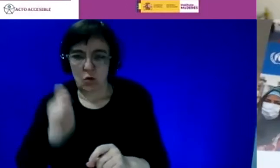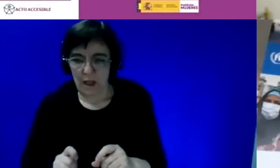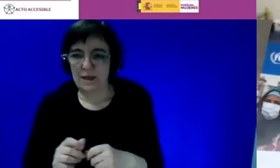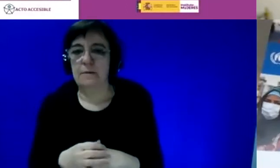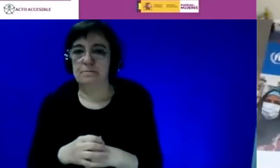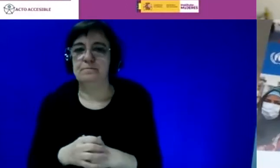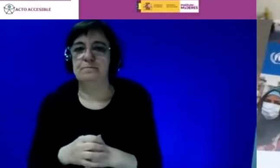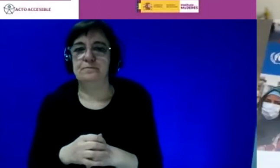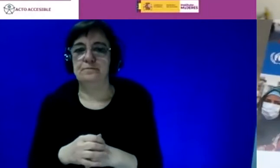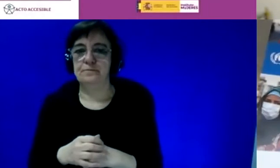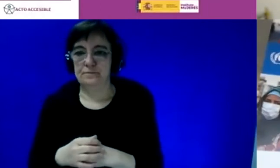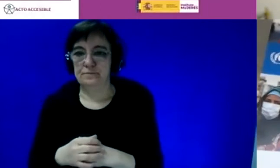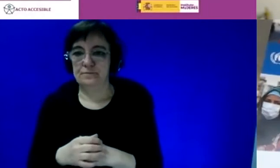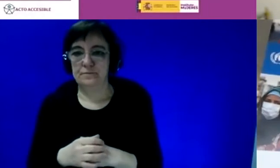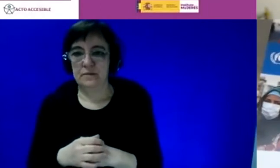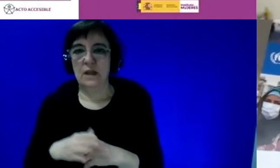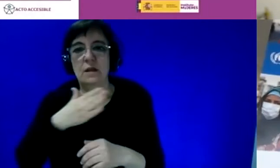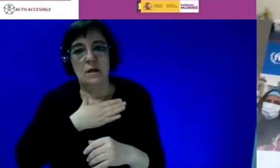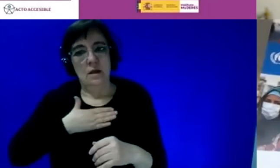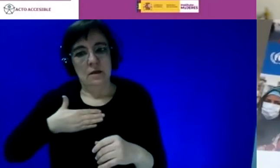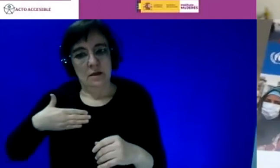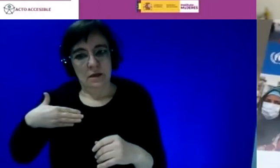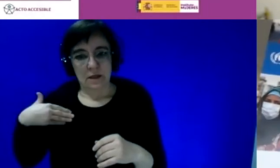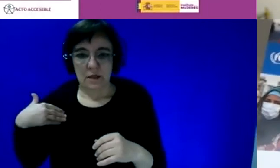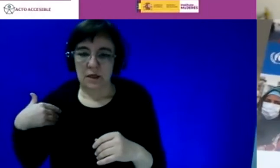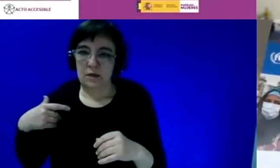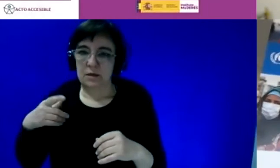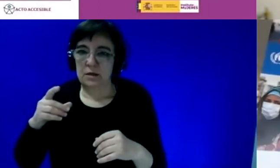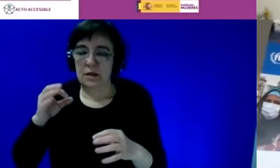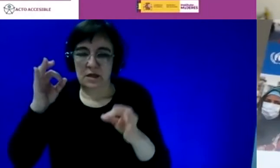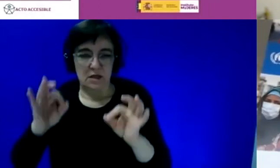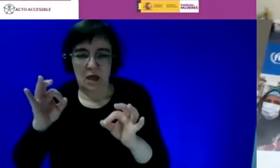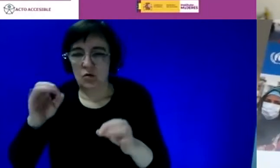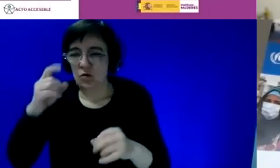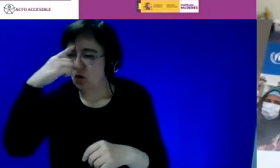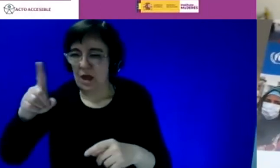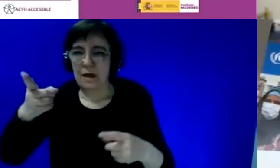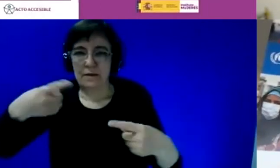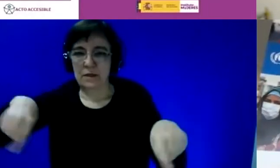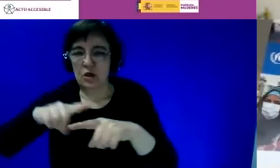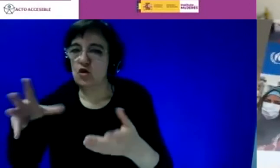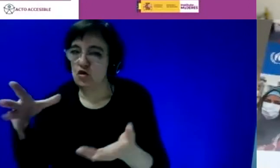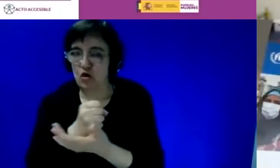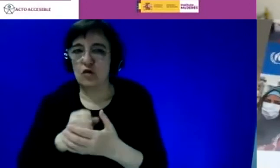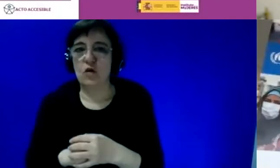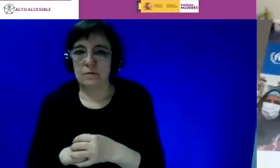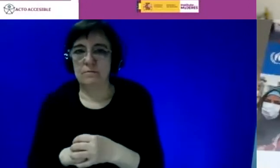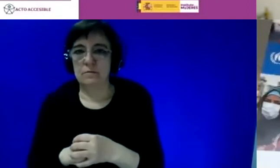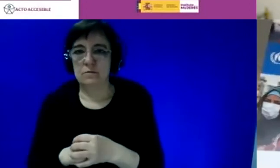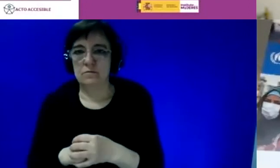May I stress perhaps a point of which you're all going to be very well aware, but that is the sheer dimension of the